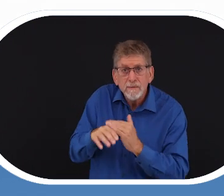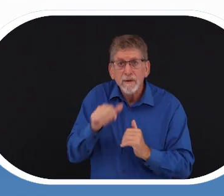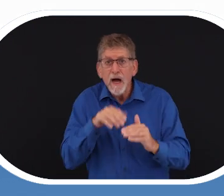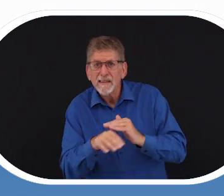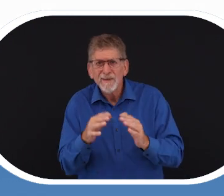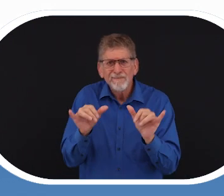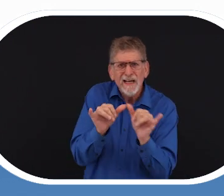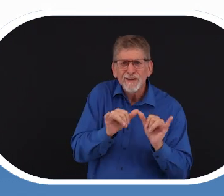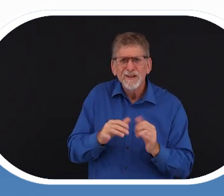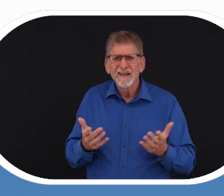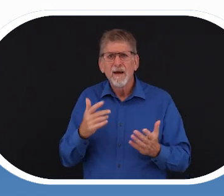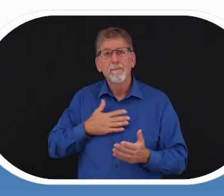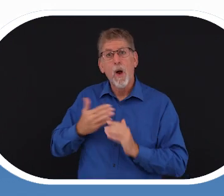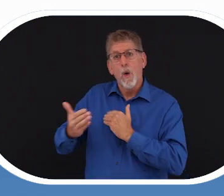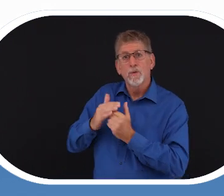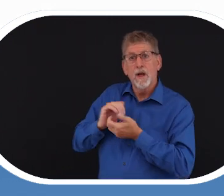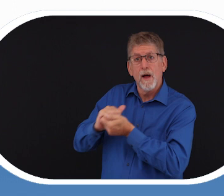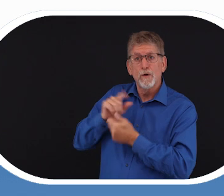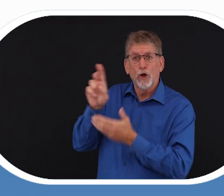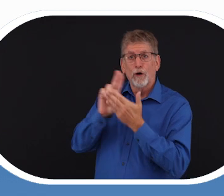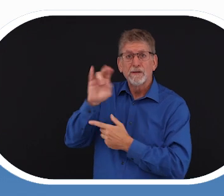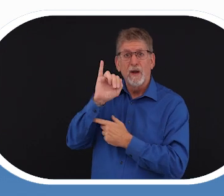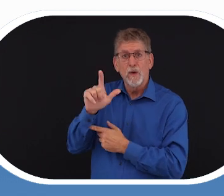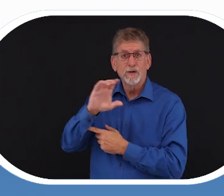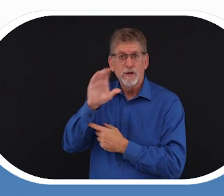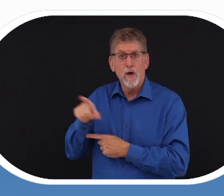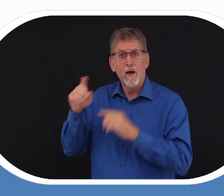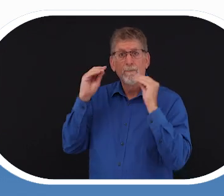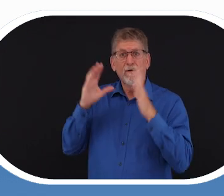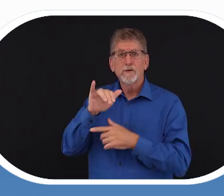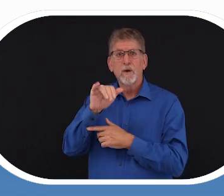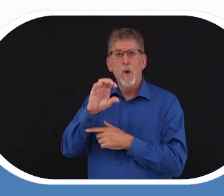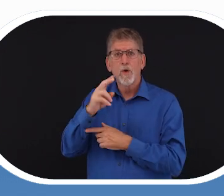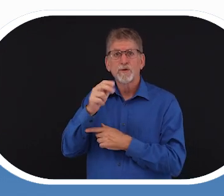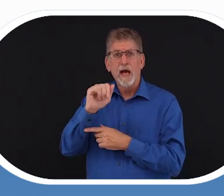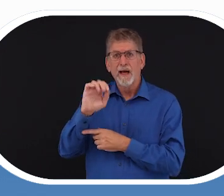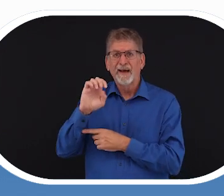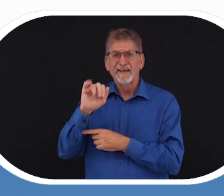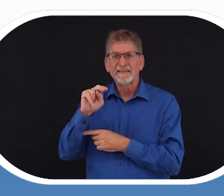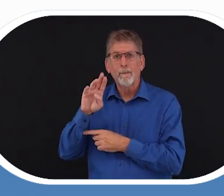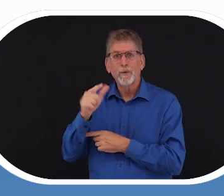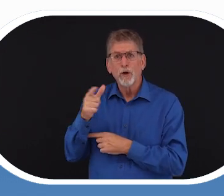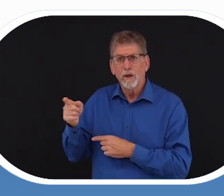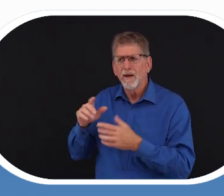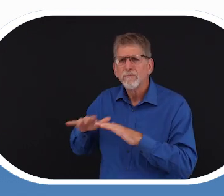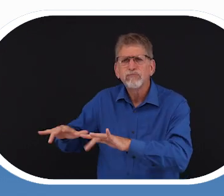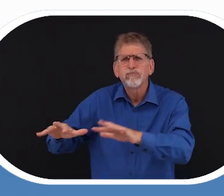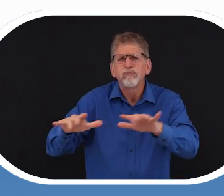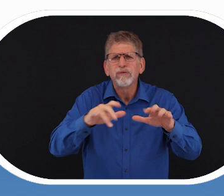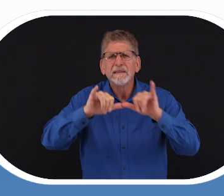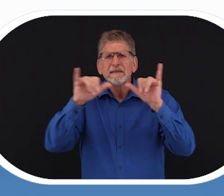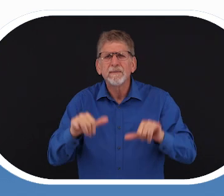Illinois Chicago professor Yochai Eisenberg, conducted a systematic evaluation of ADA transition plans in the U.S. They found